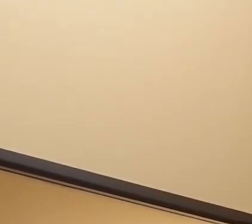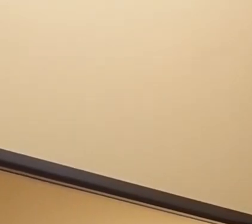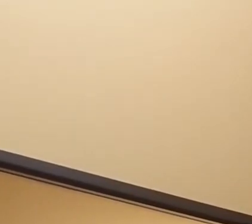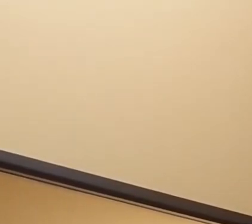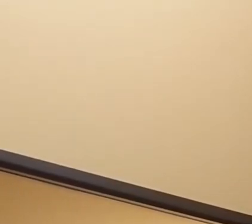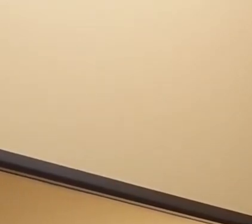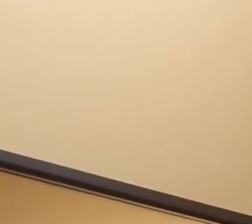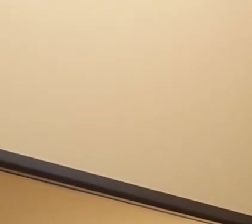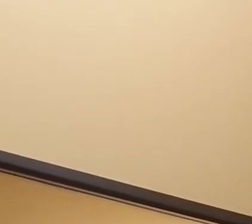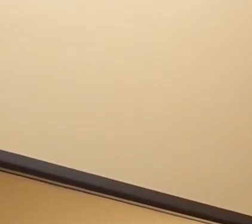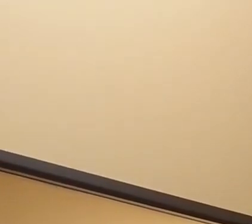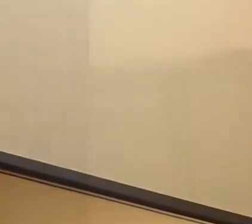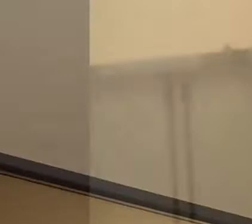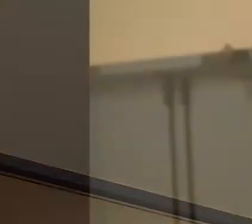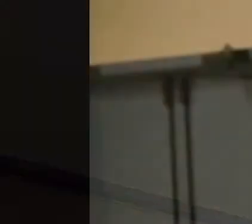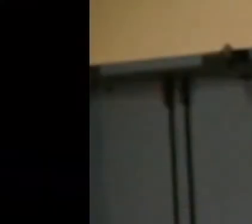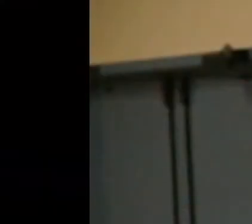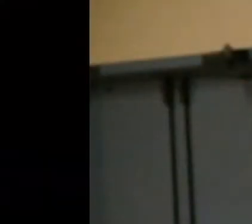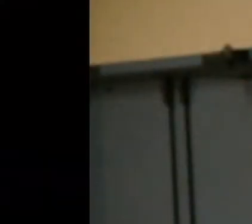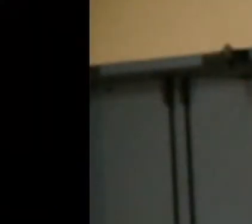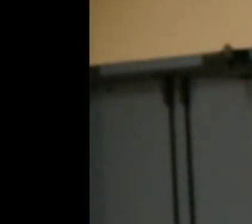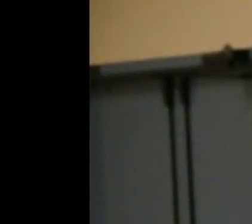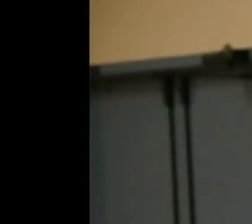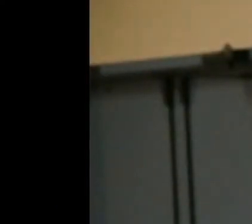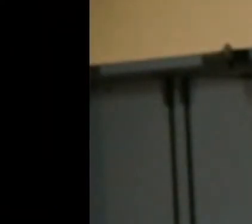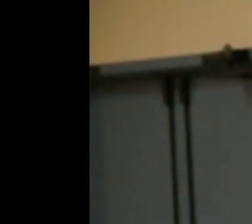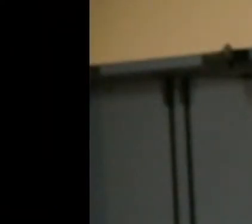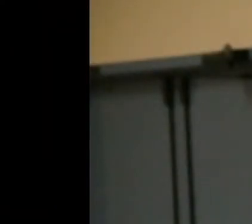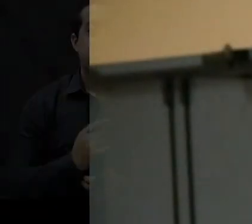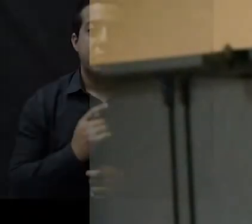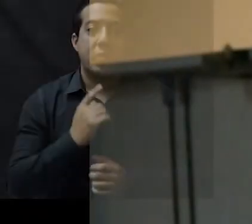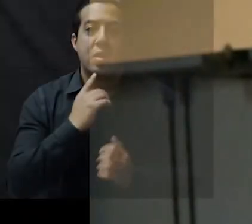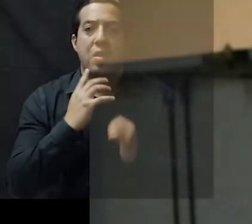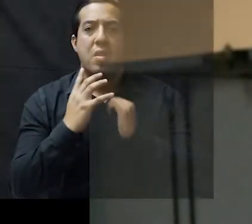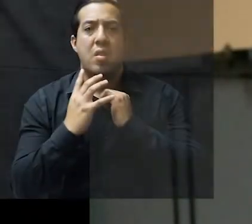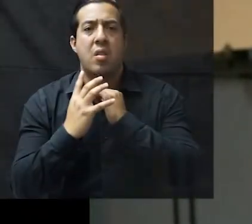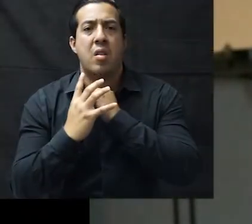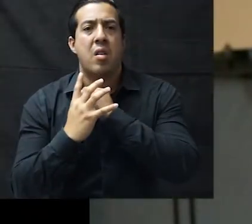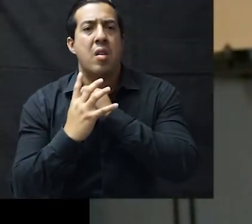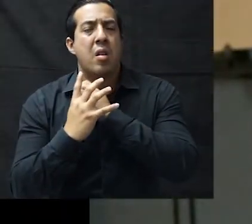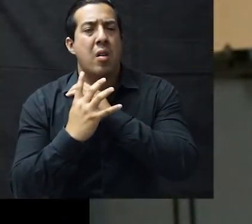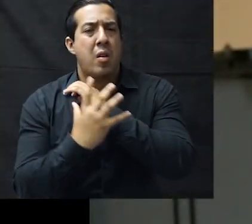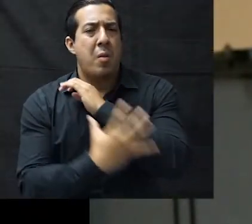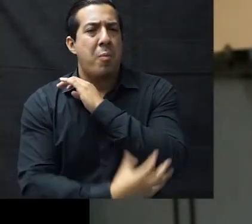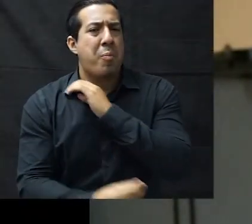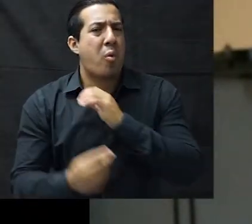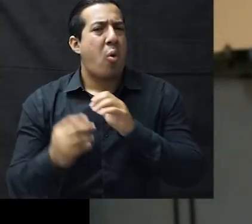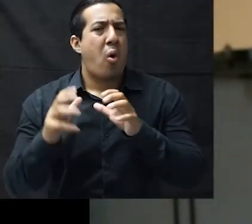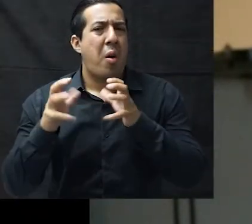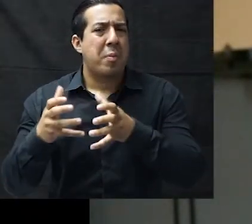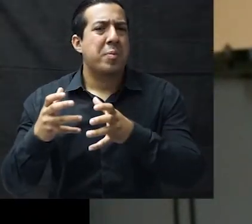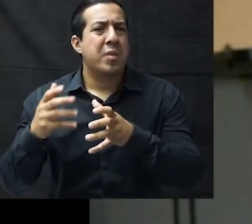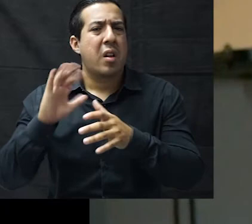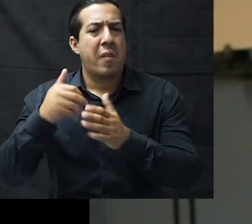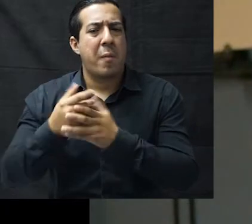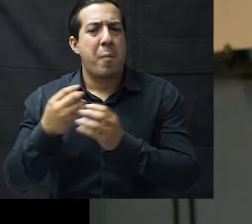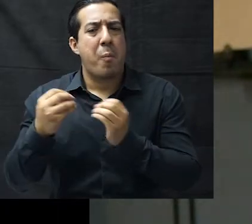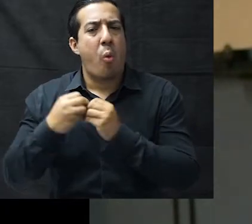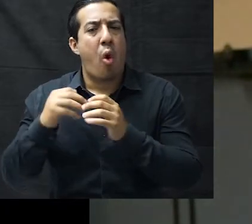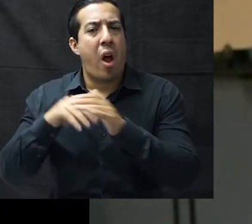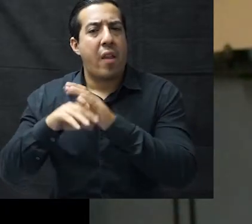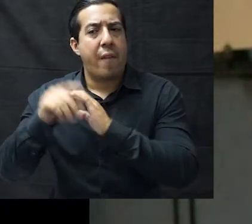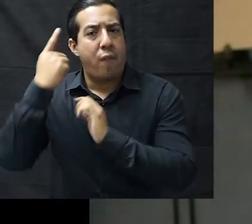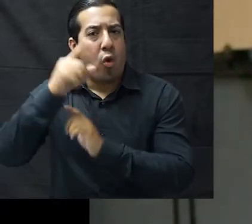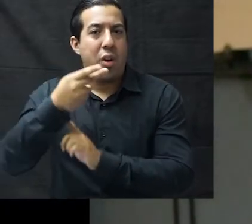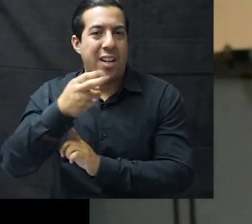companies. It was actually developed, as I understand, for cancer pain. Yes. So basically all